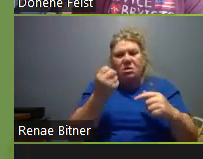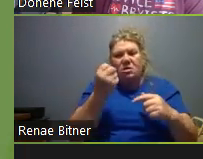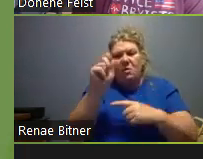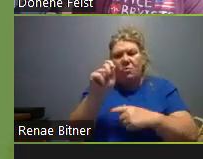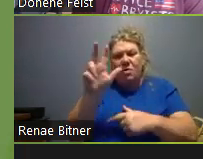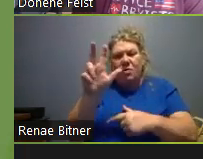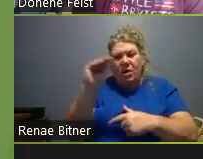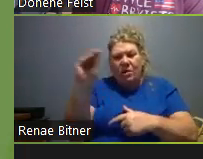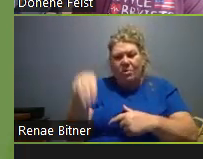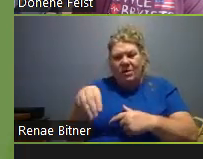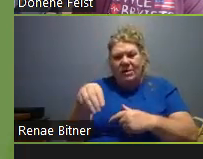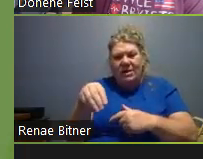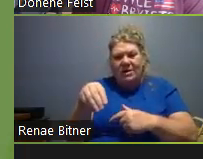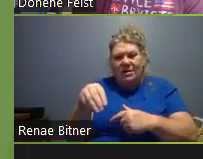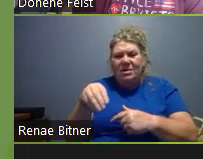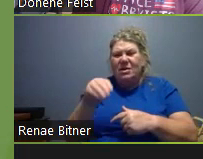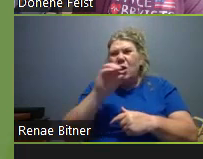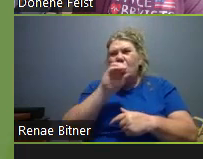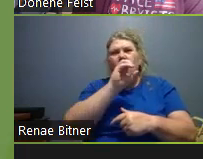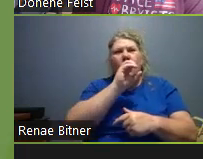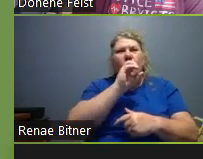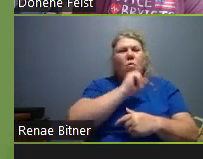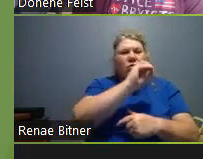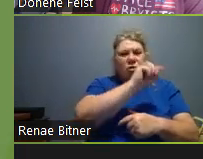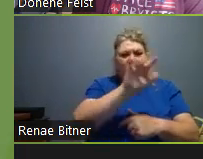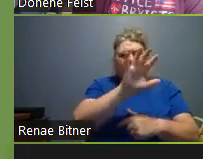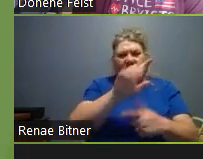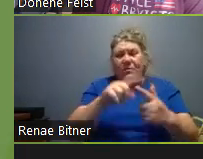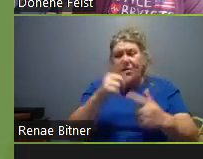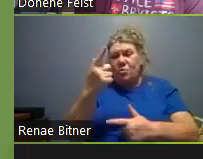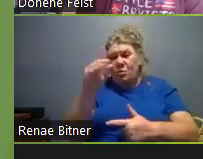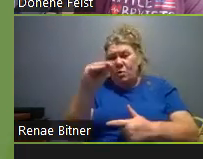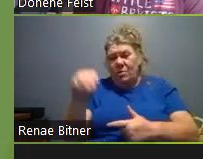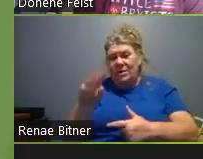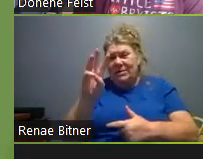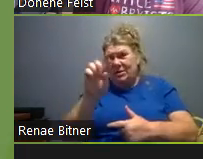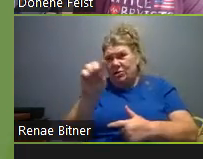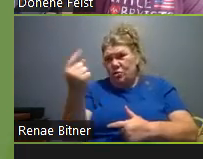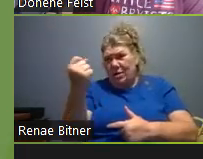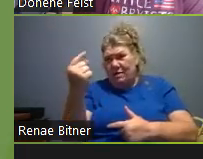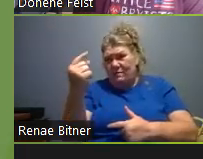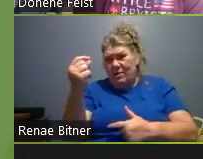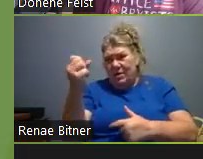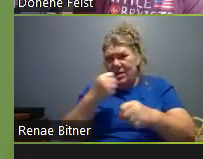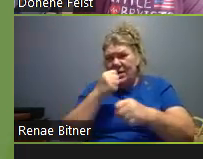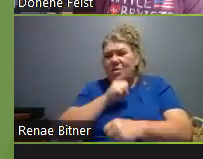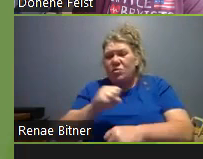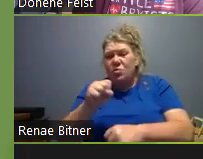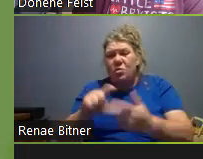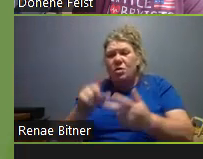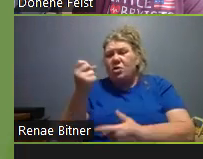12.3% are of 0 to 5 years old, 21% are 6 to 11 years old, and 12 to